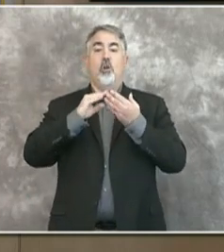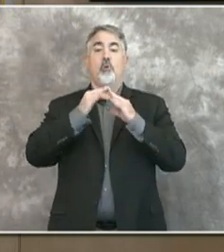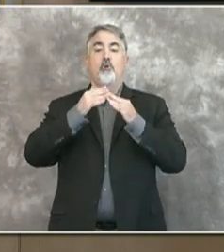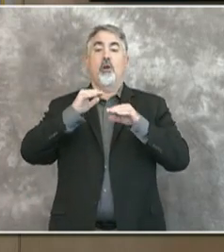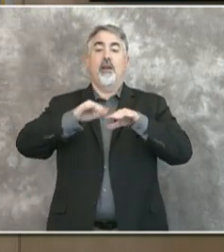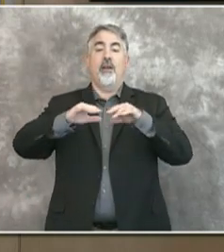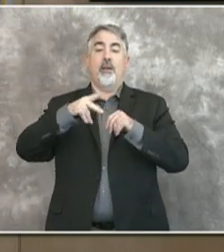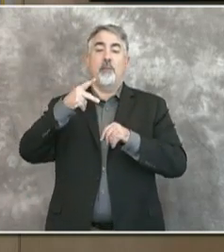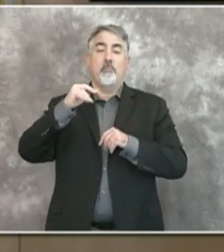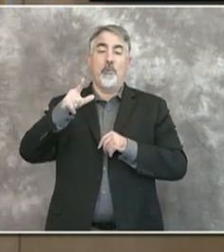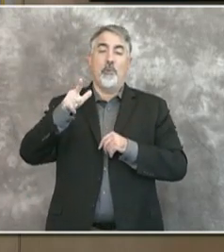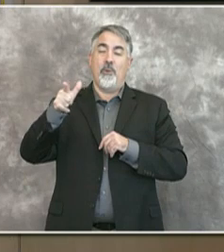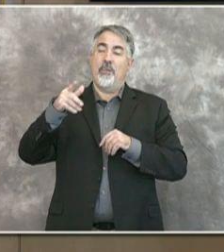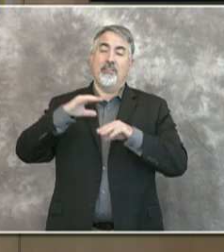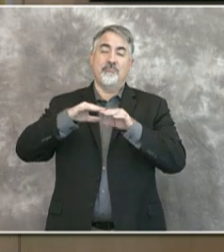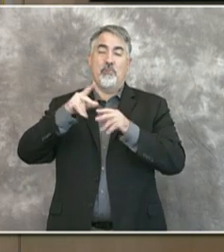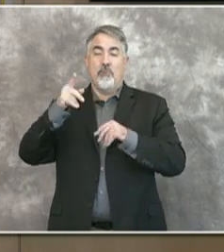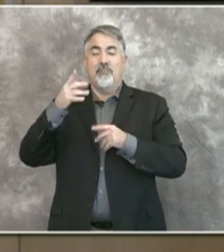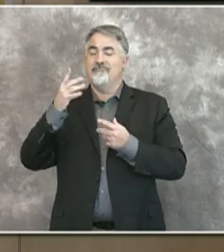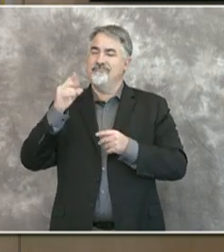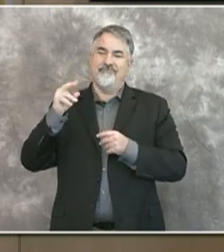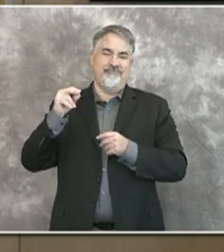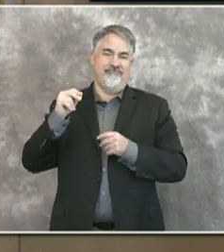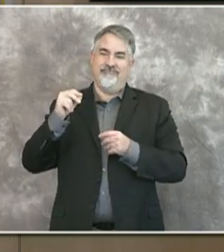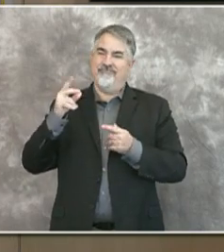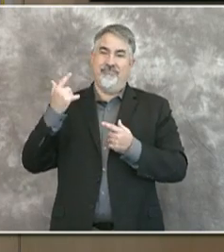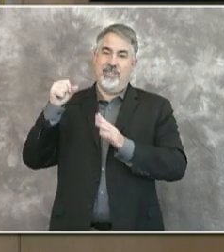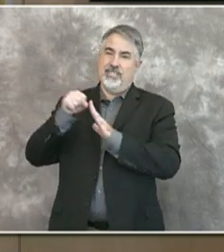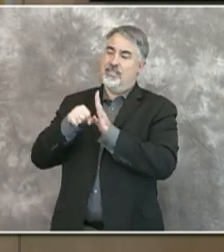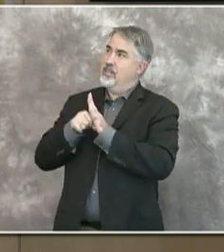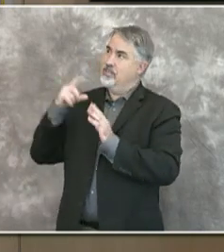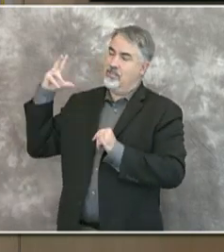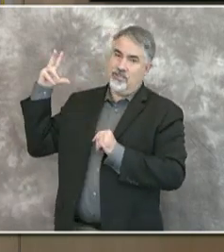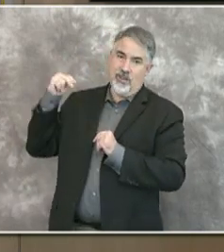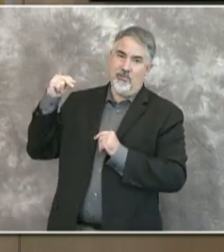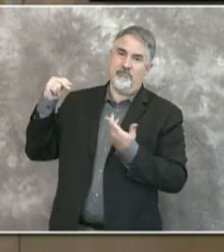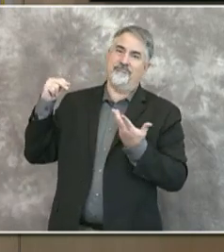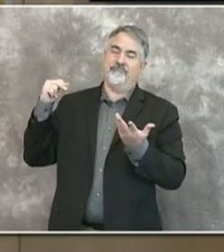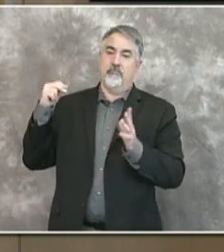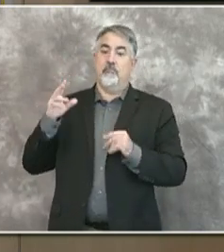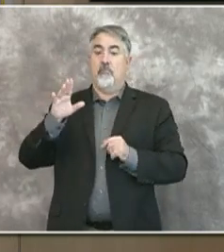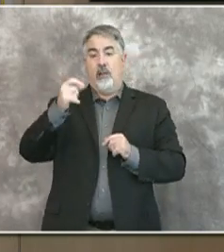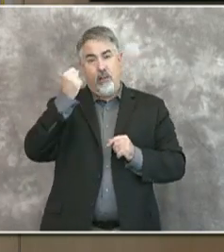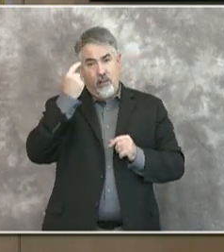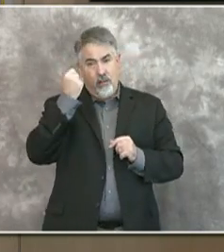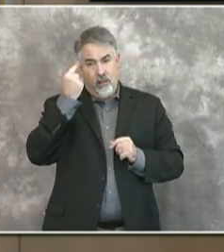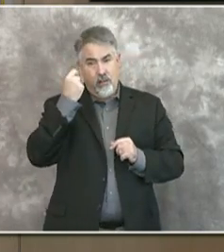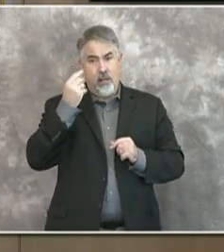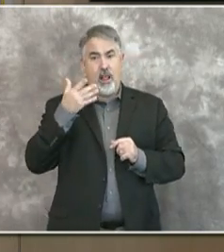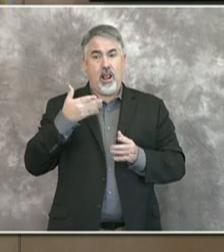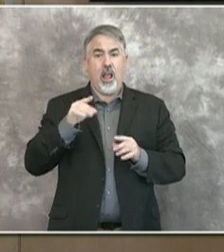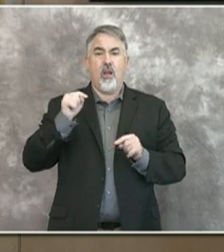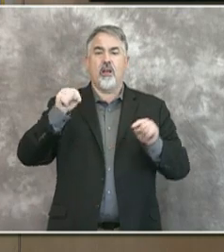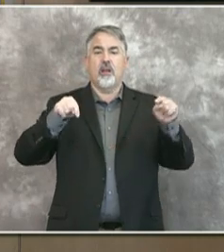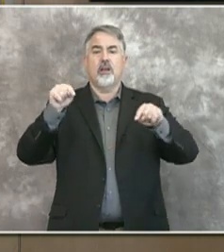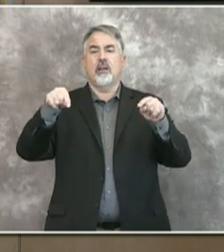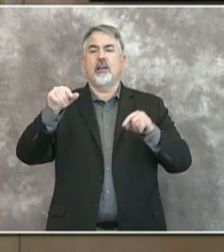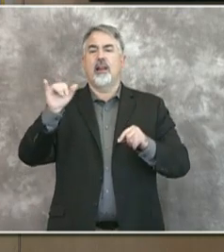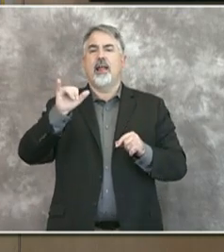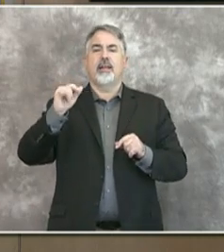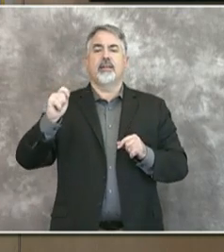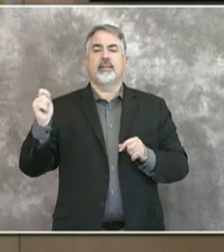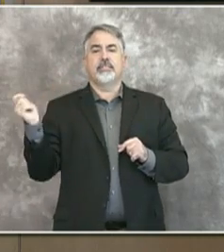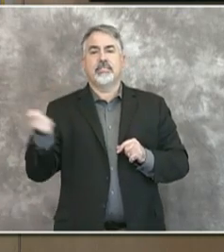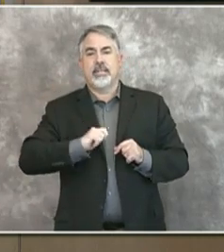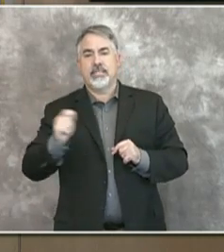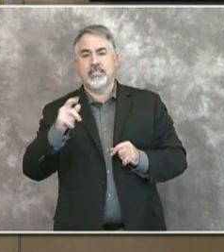is prohibited by a state order, but we are allowing additional outdoor recreational facilities, things like tennis courts